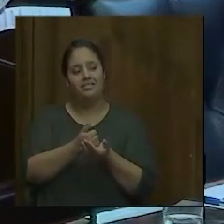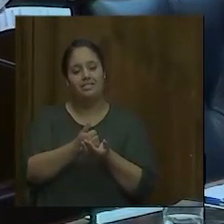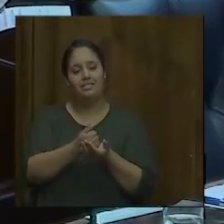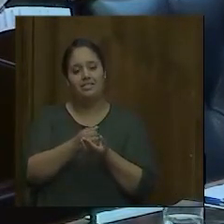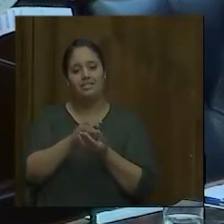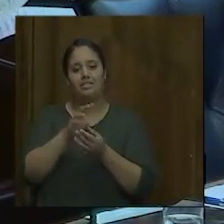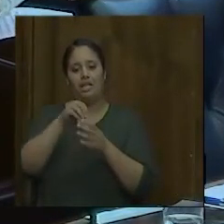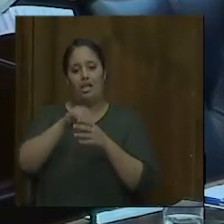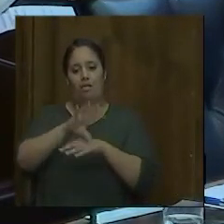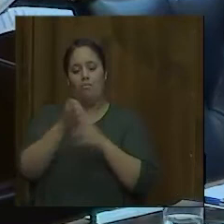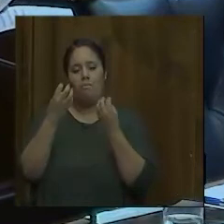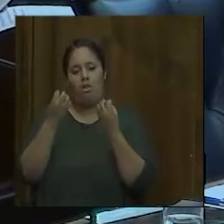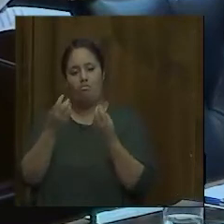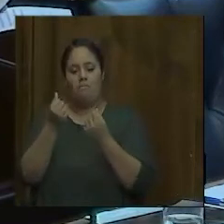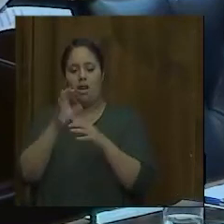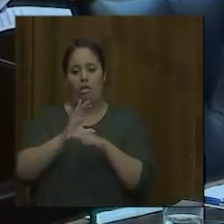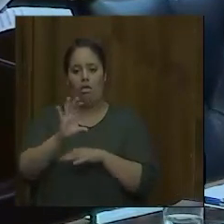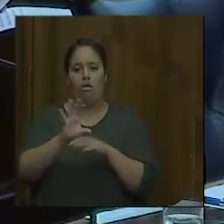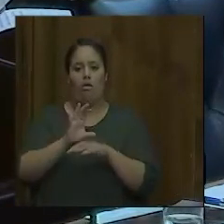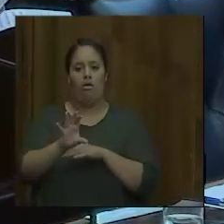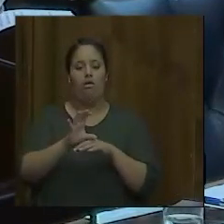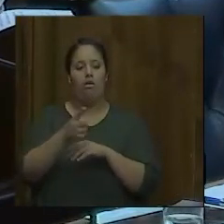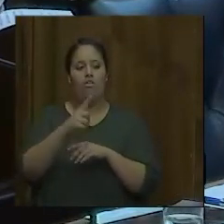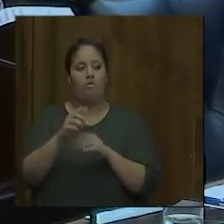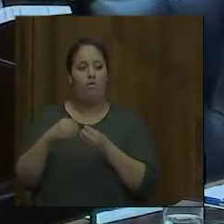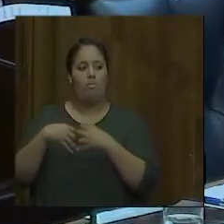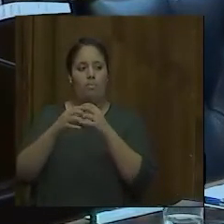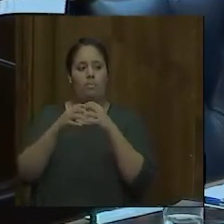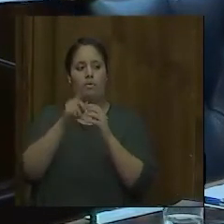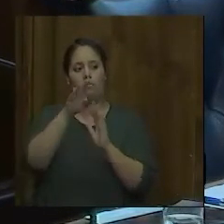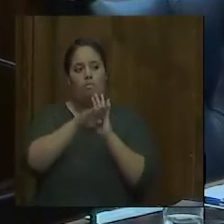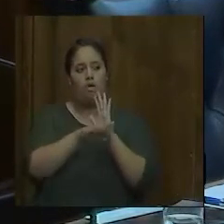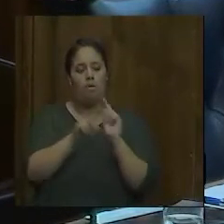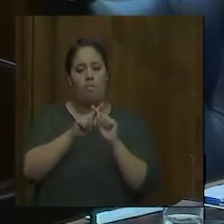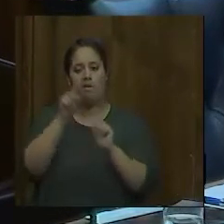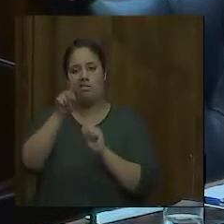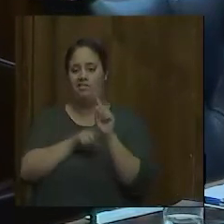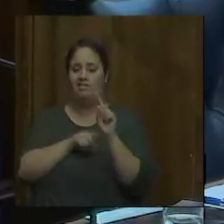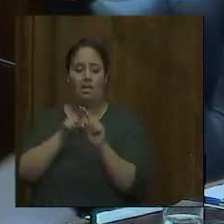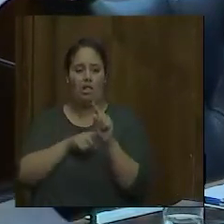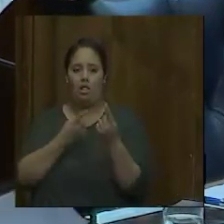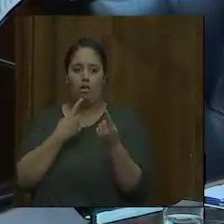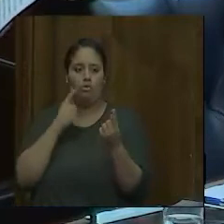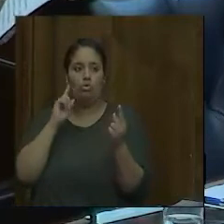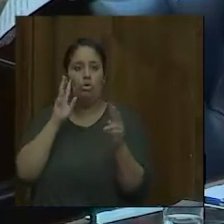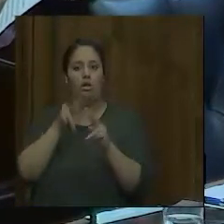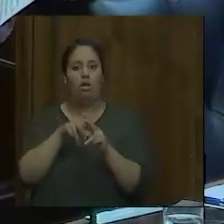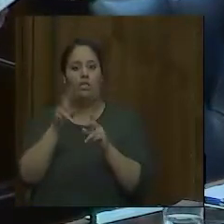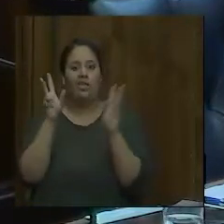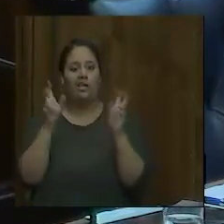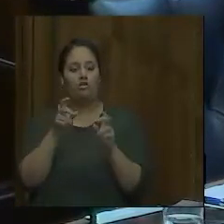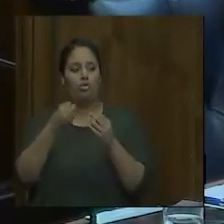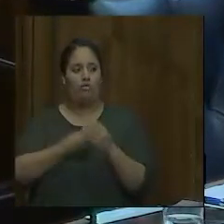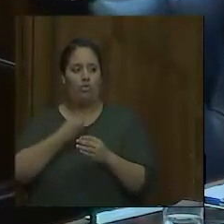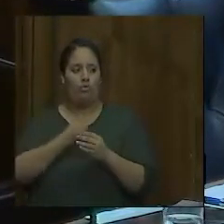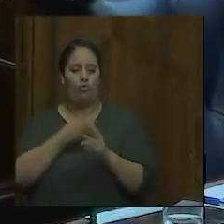A lot of money is being pumped into such programs, yet fails to address the plight of